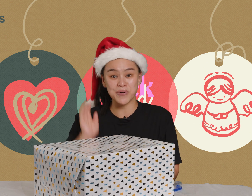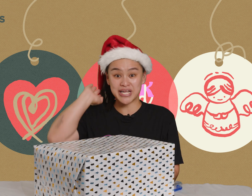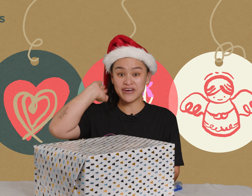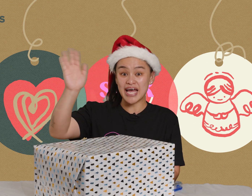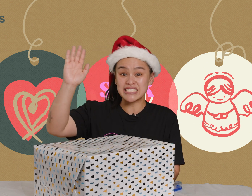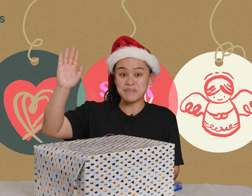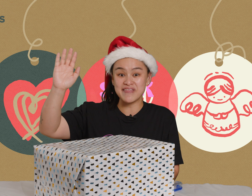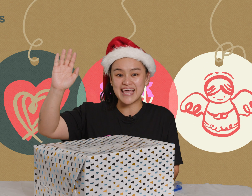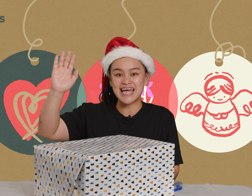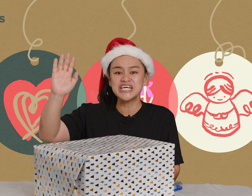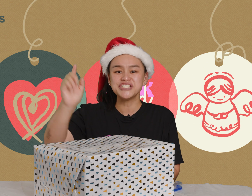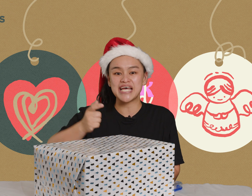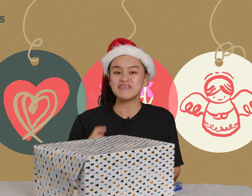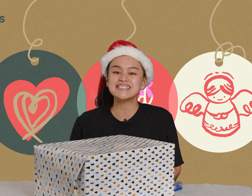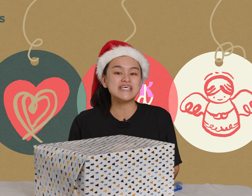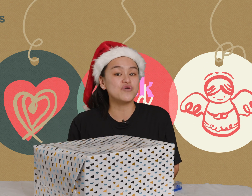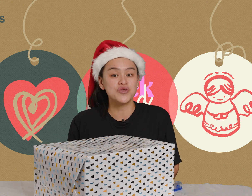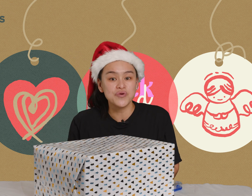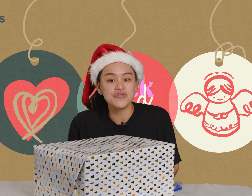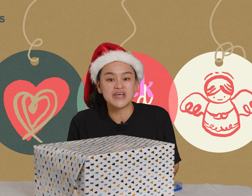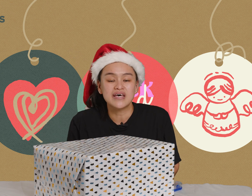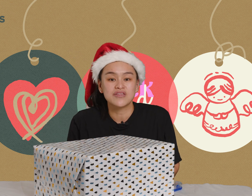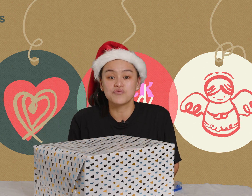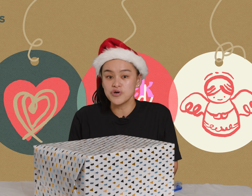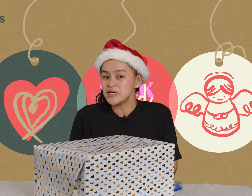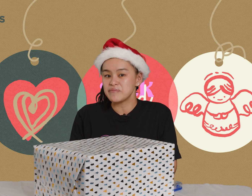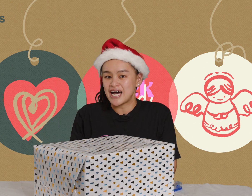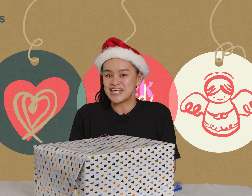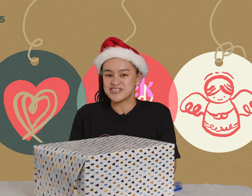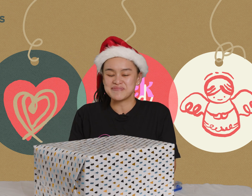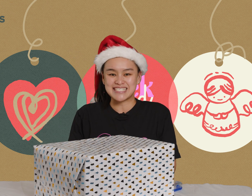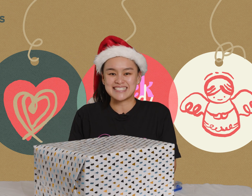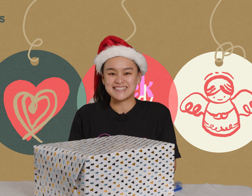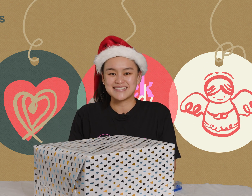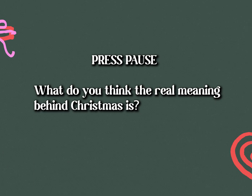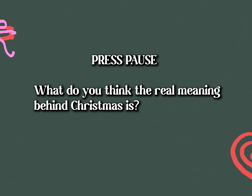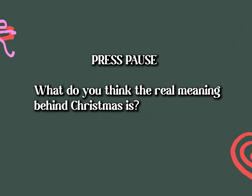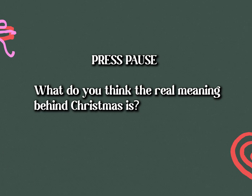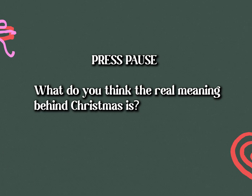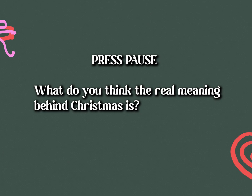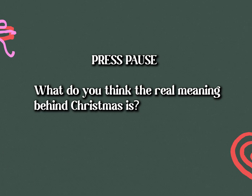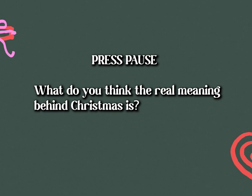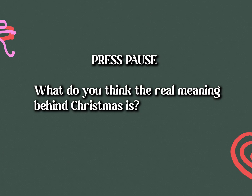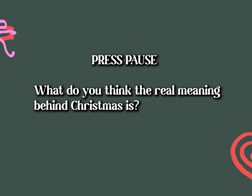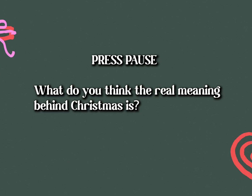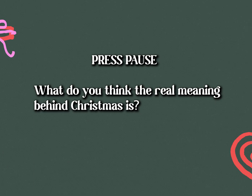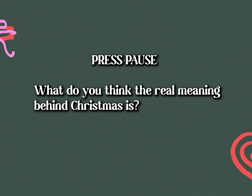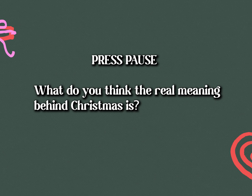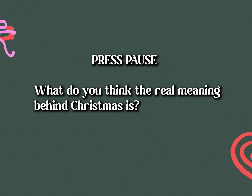and by putting your hands up in the air, share with the team what you think the real meaning behind Christmas is.